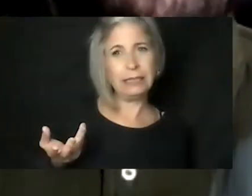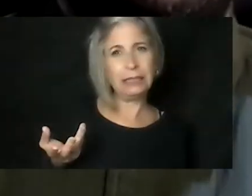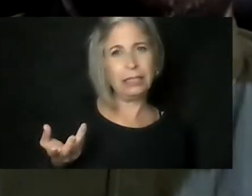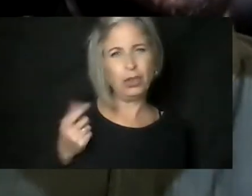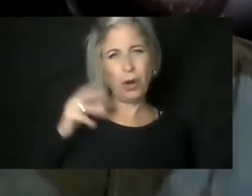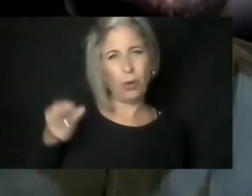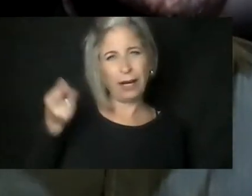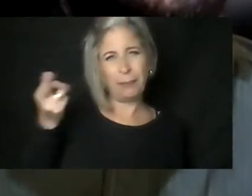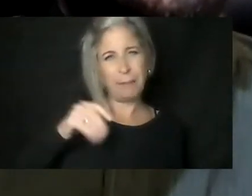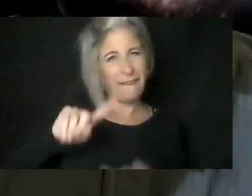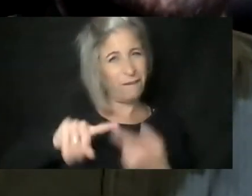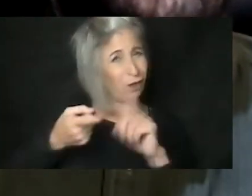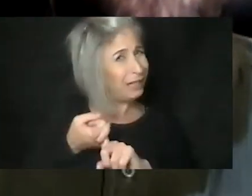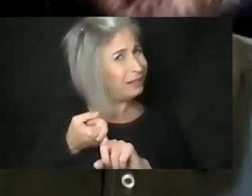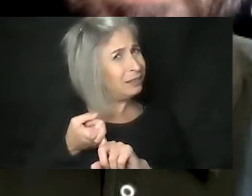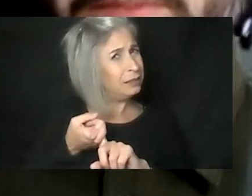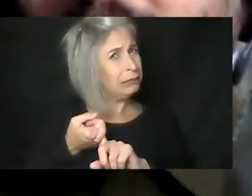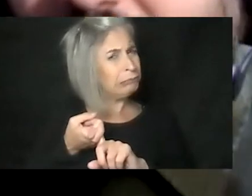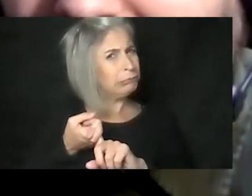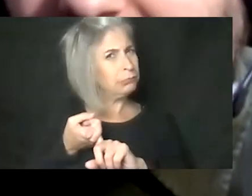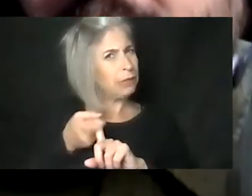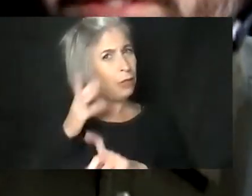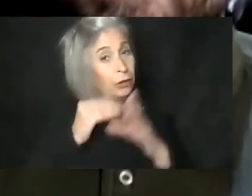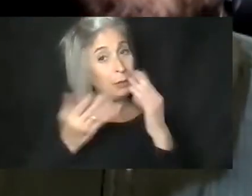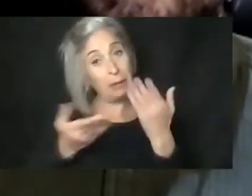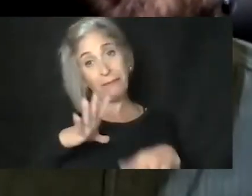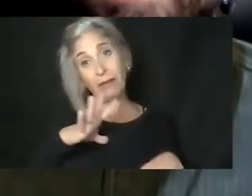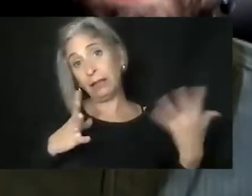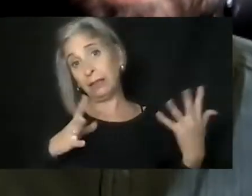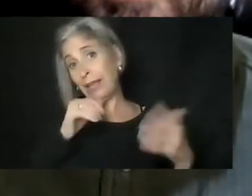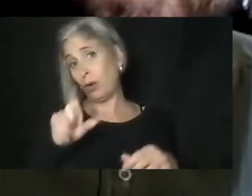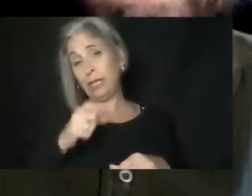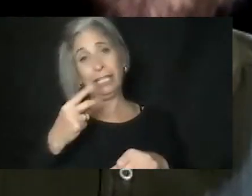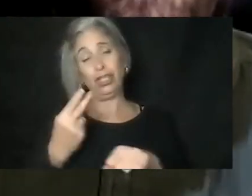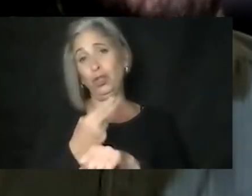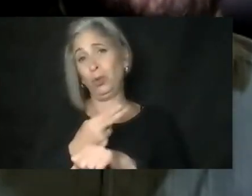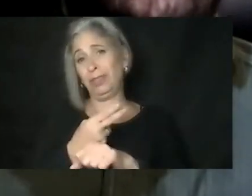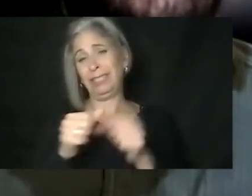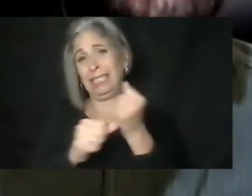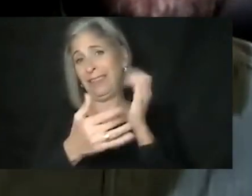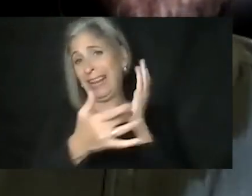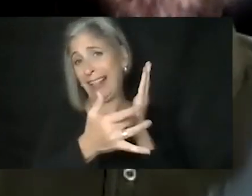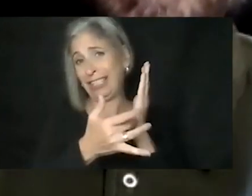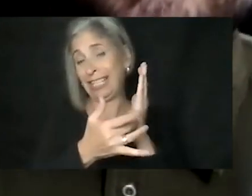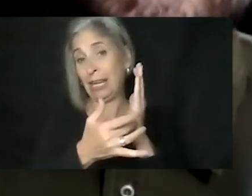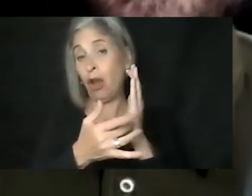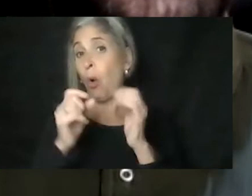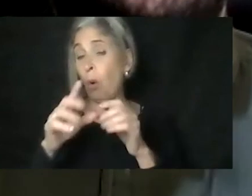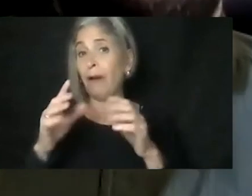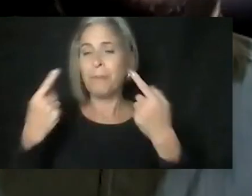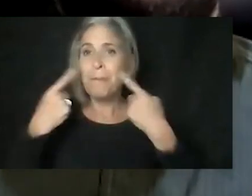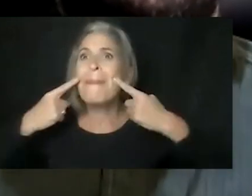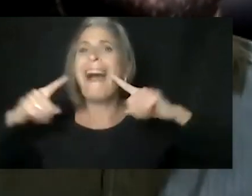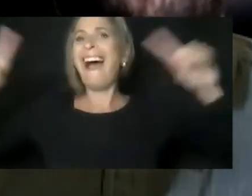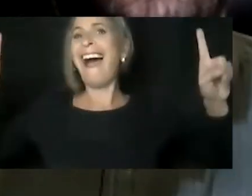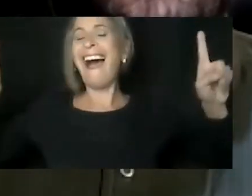do I recommend it to my friend? I mean, their experience might be fine. They don't use assistive technology. Or like, if I had a really accessible experience,